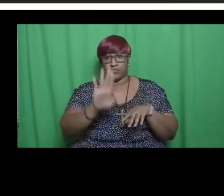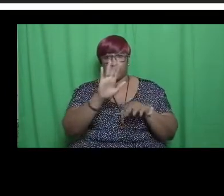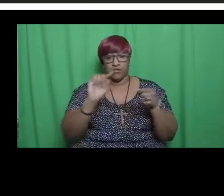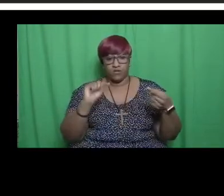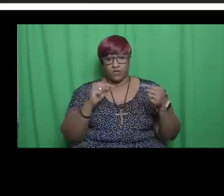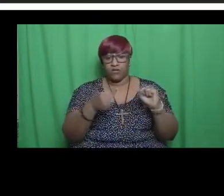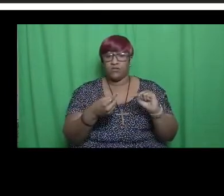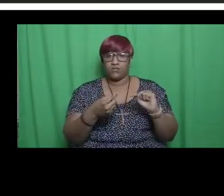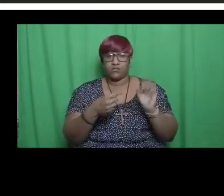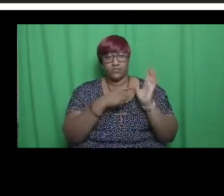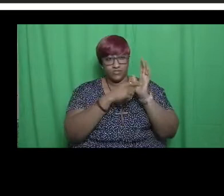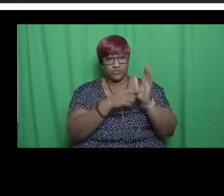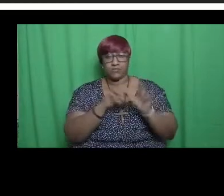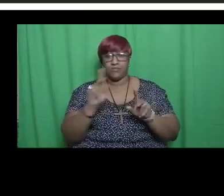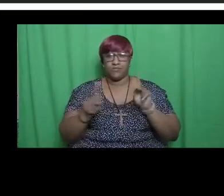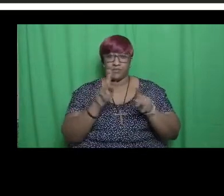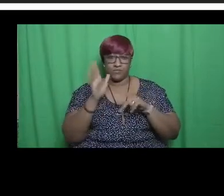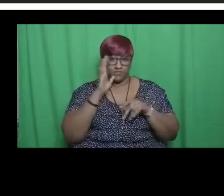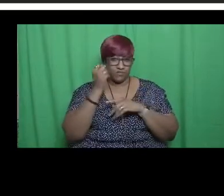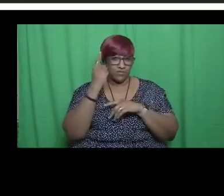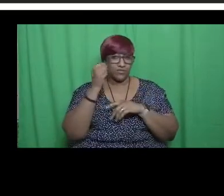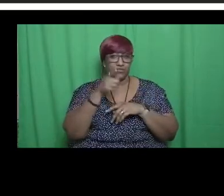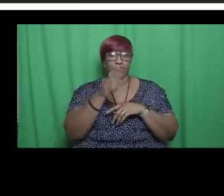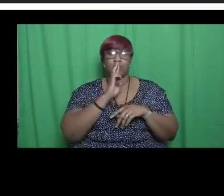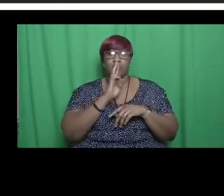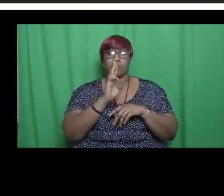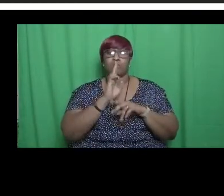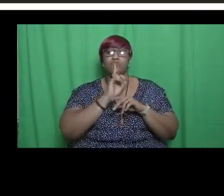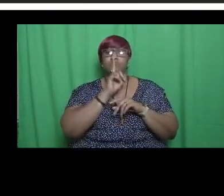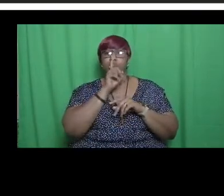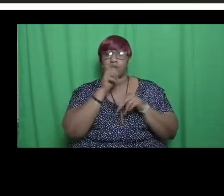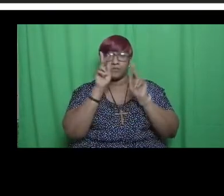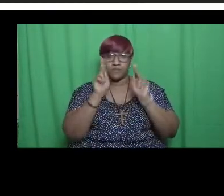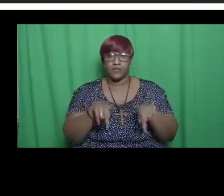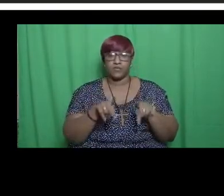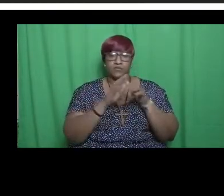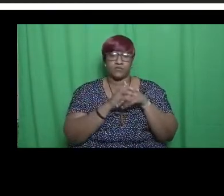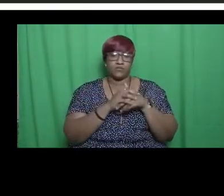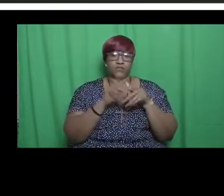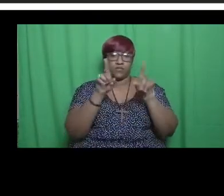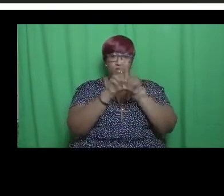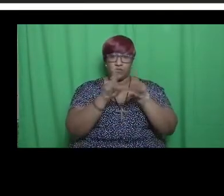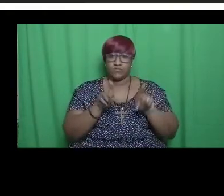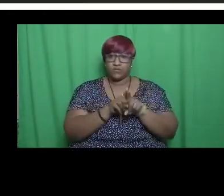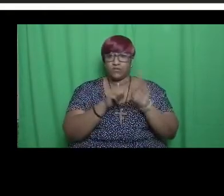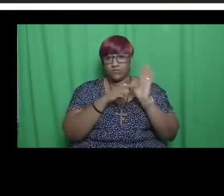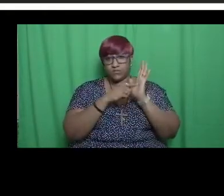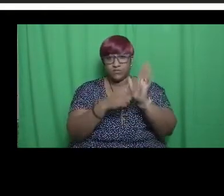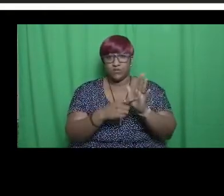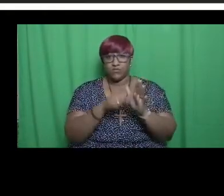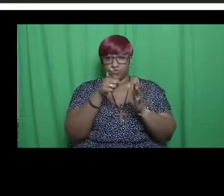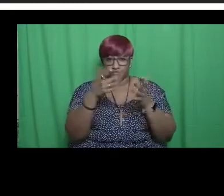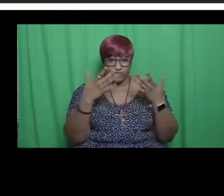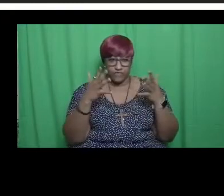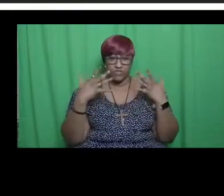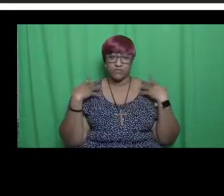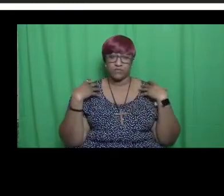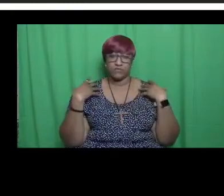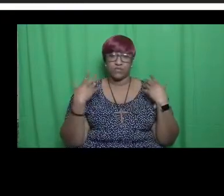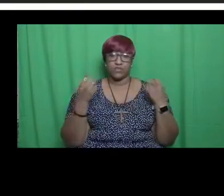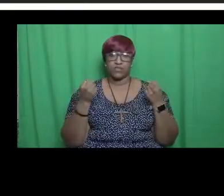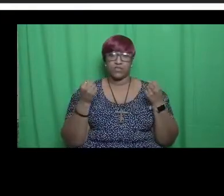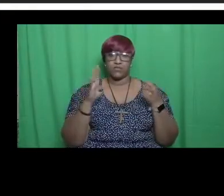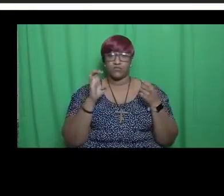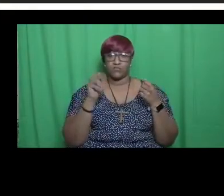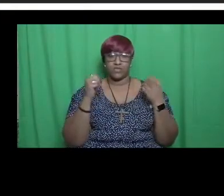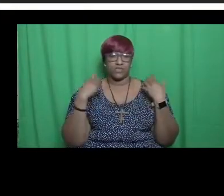Show them your scars. Your scars show you've been hurt, but they also show that you've been healed.